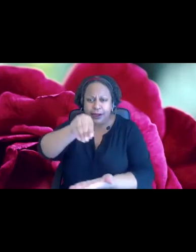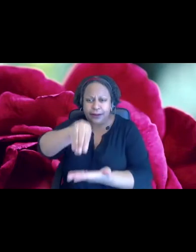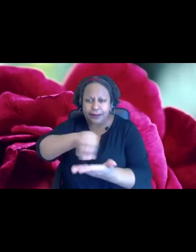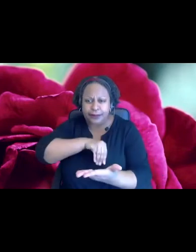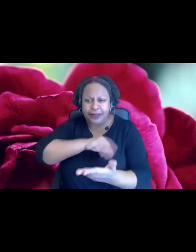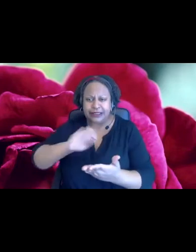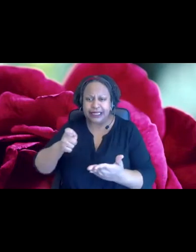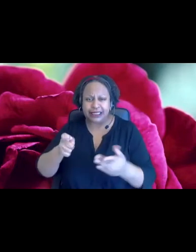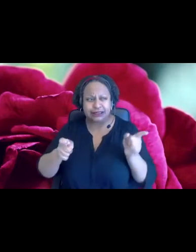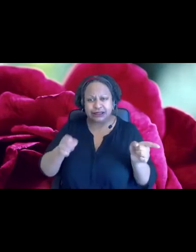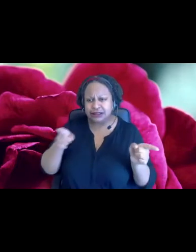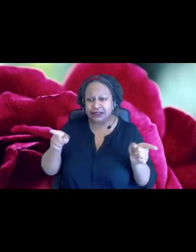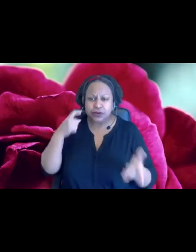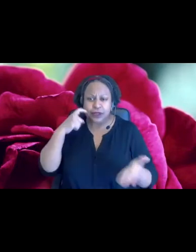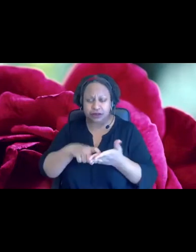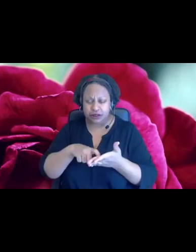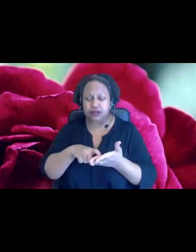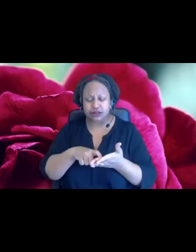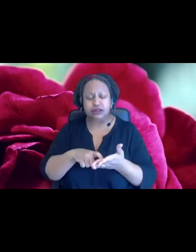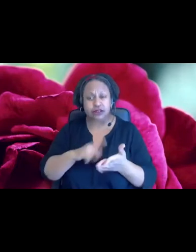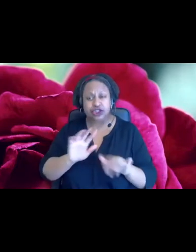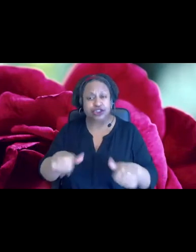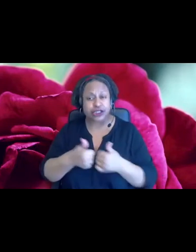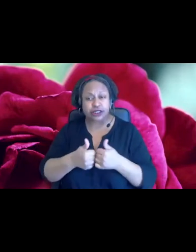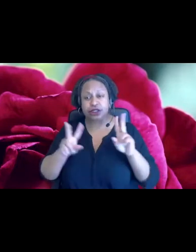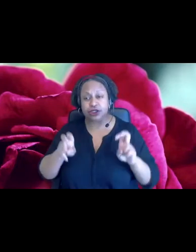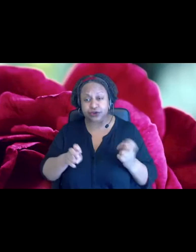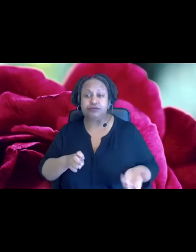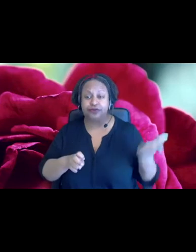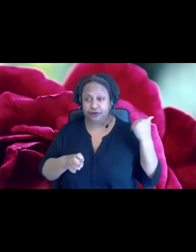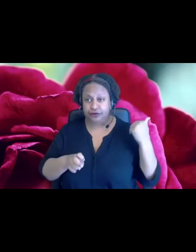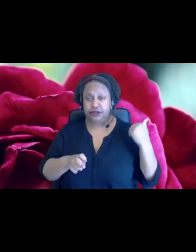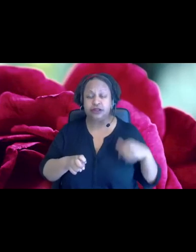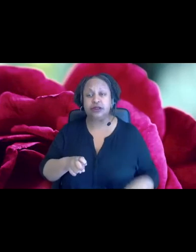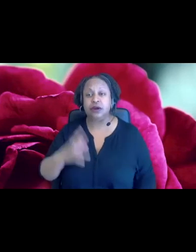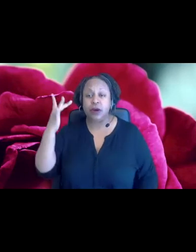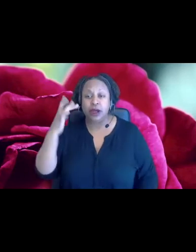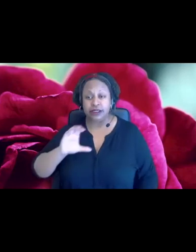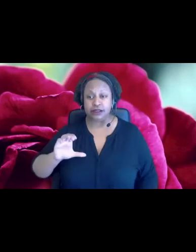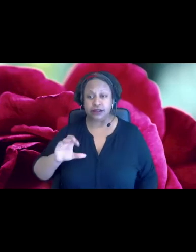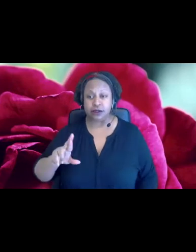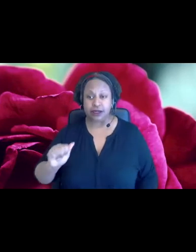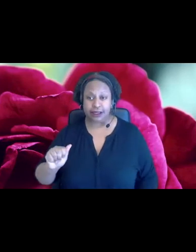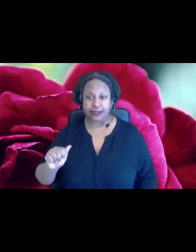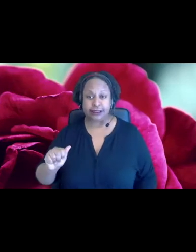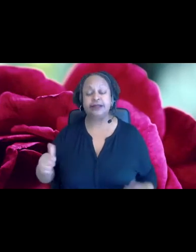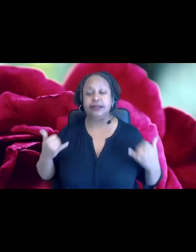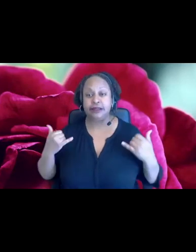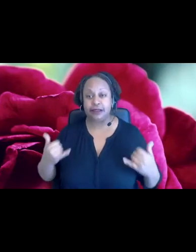a challenging issue in past years. CRA has provided